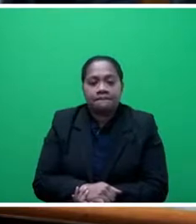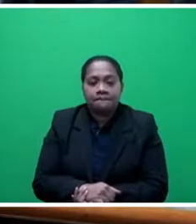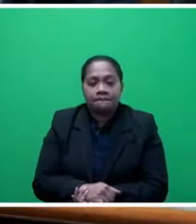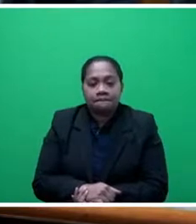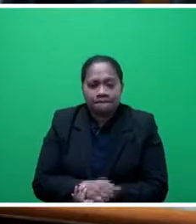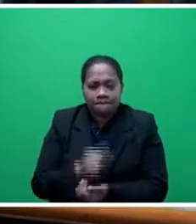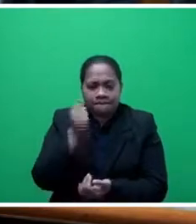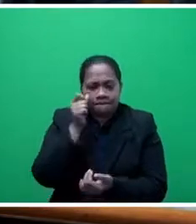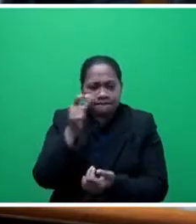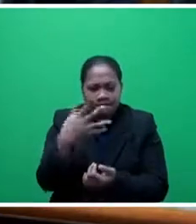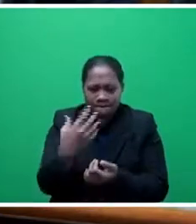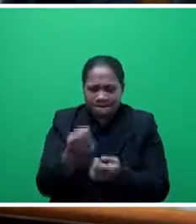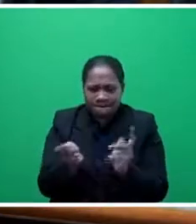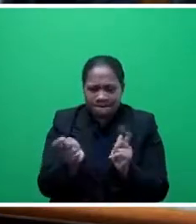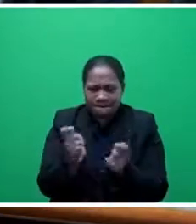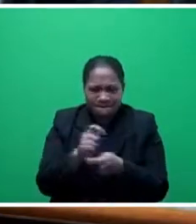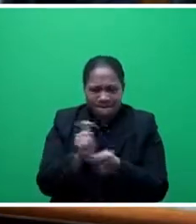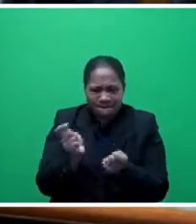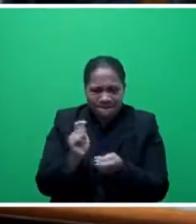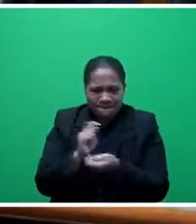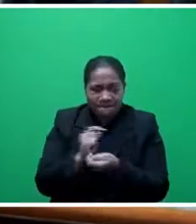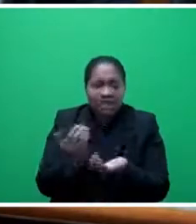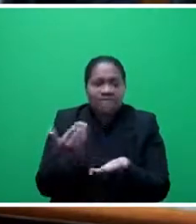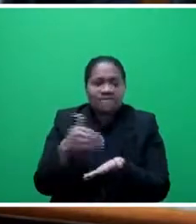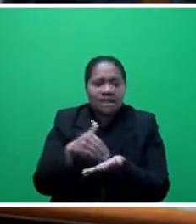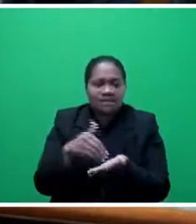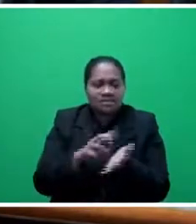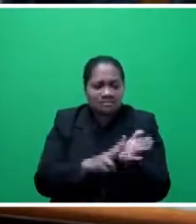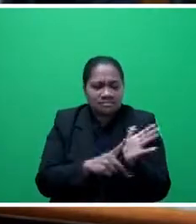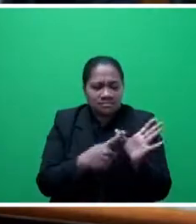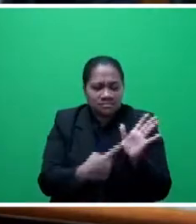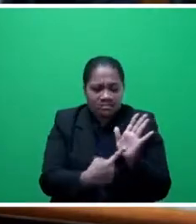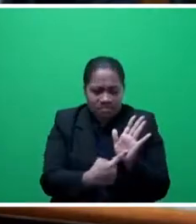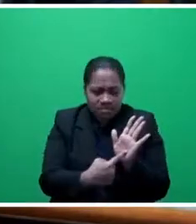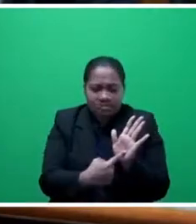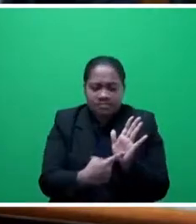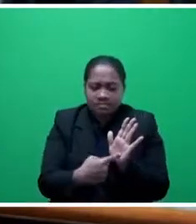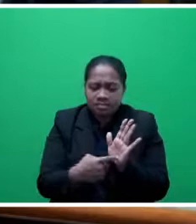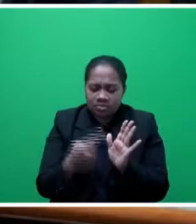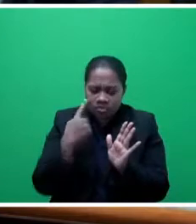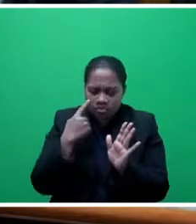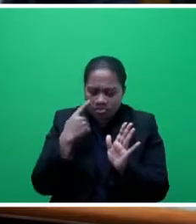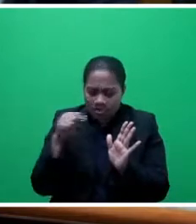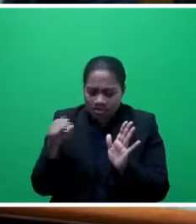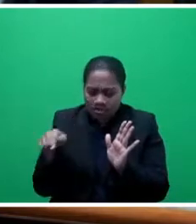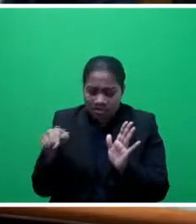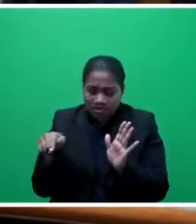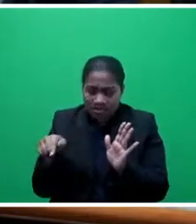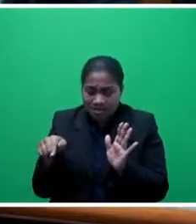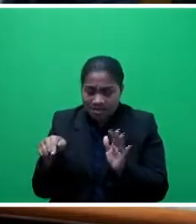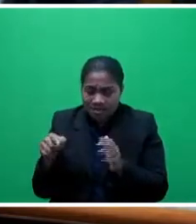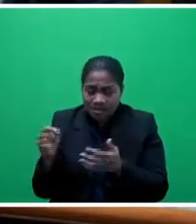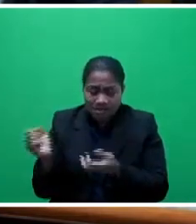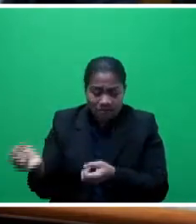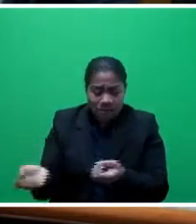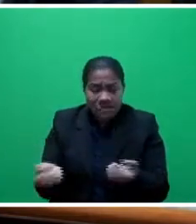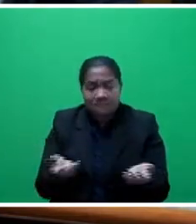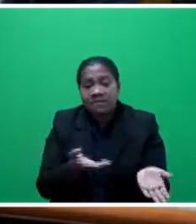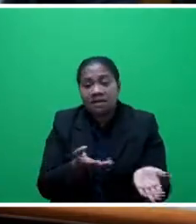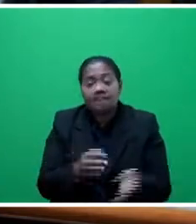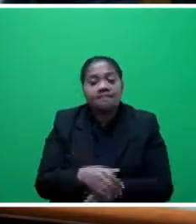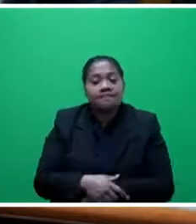changes to the VAT and the application of that for supply of residential